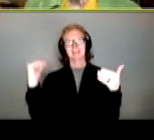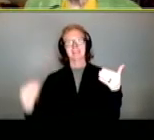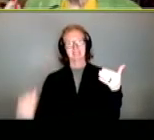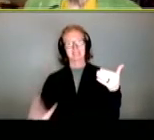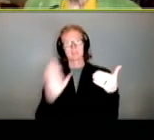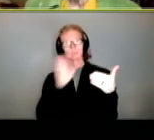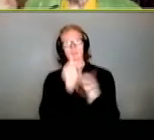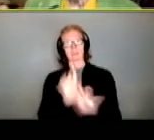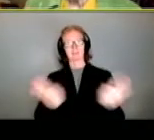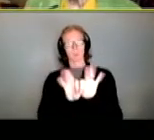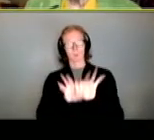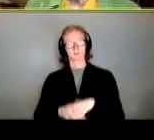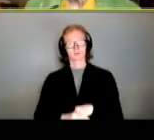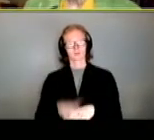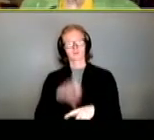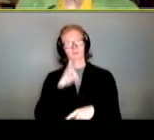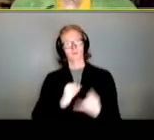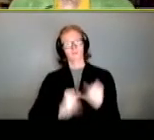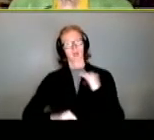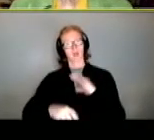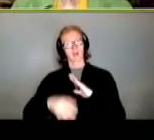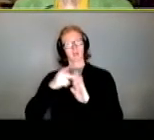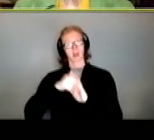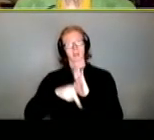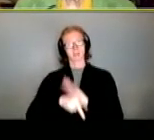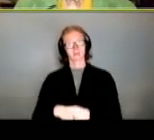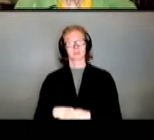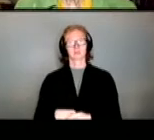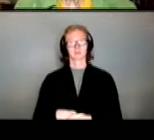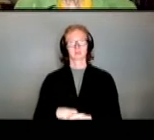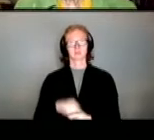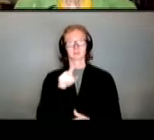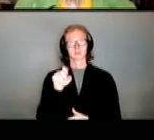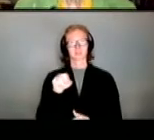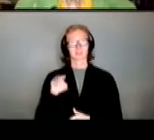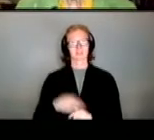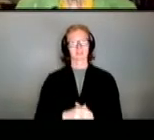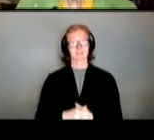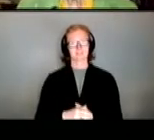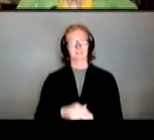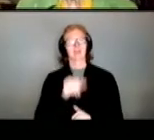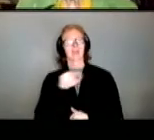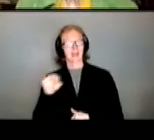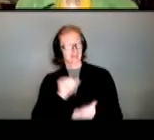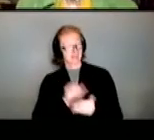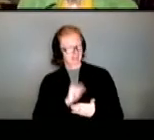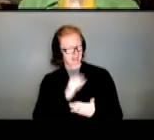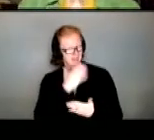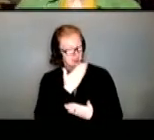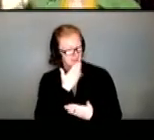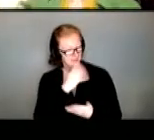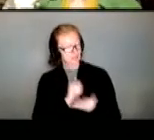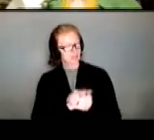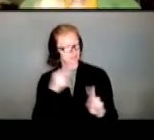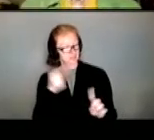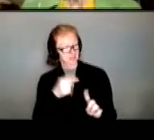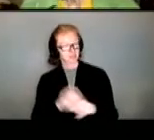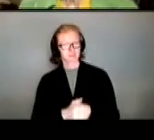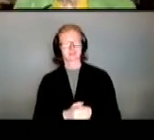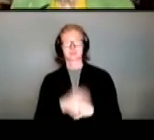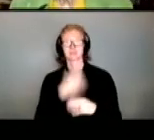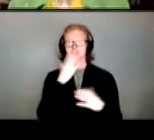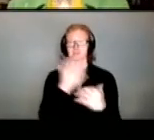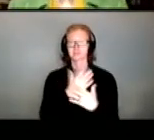are really important in the final policy. Thank you. That is our intention as PCCEP. Thank you very